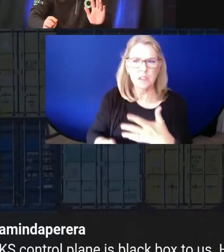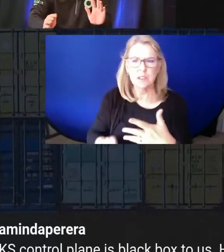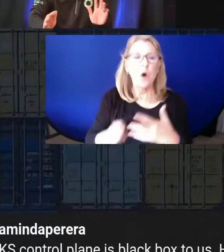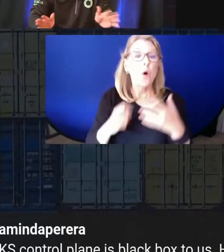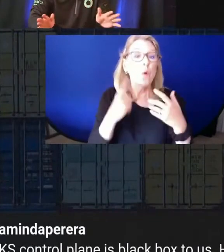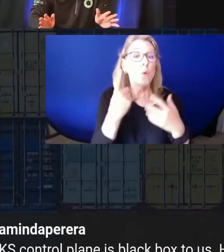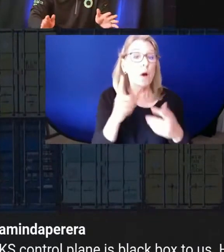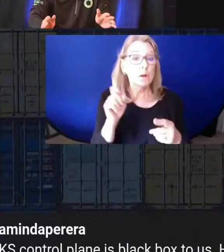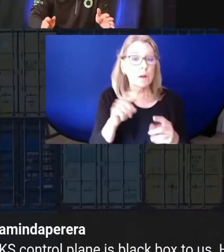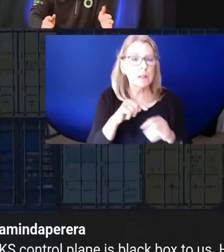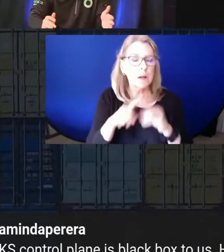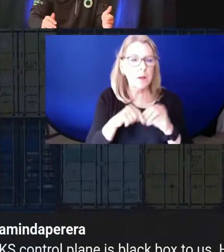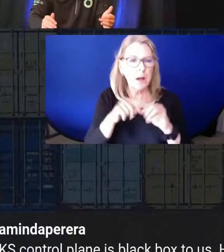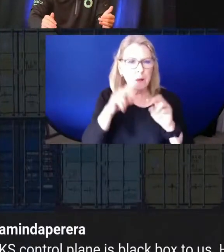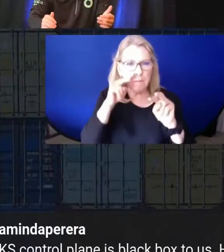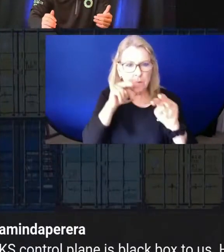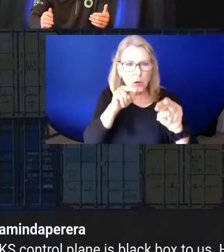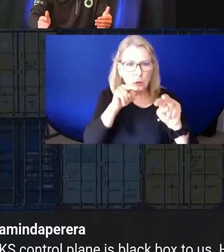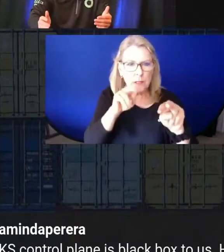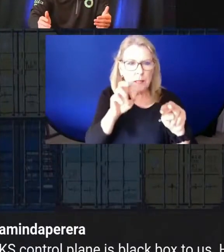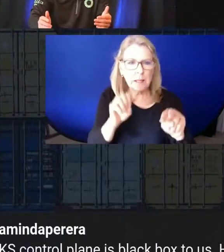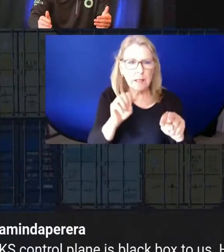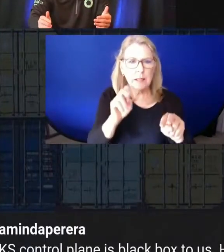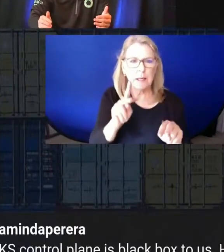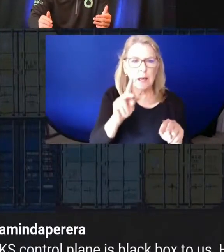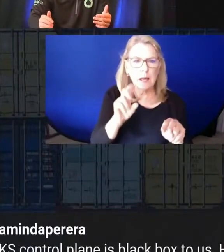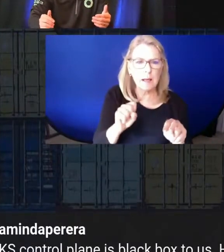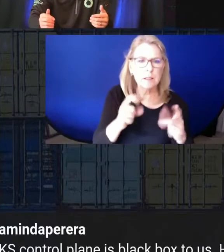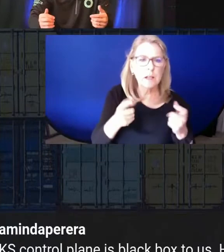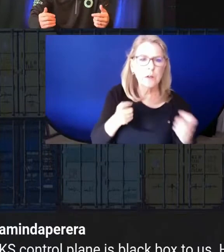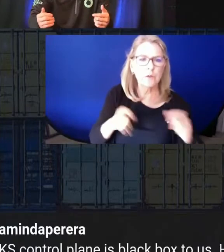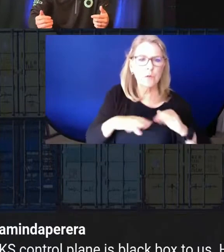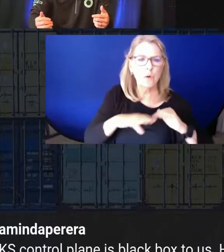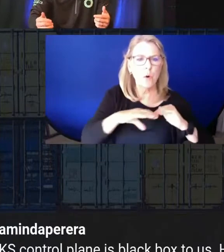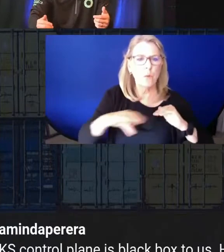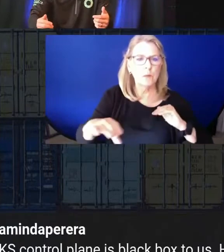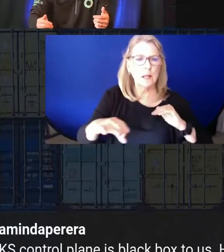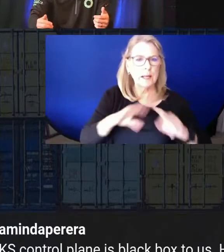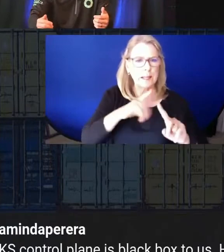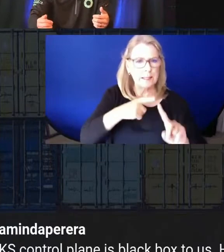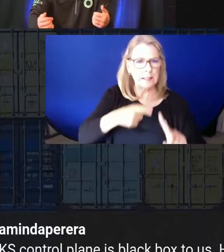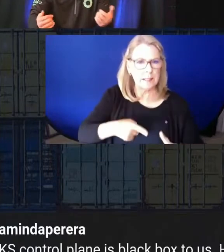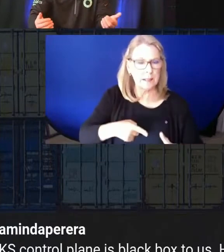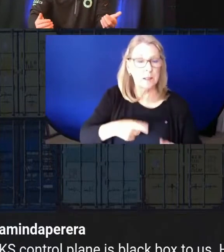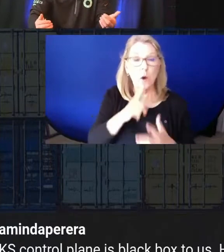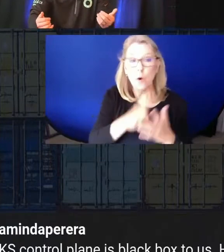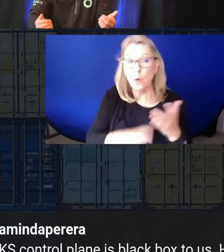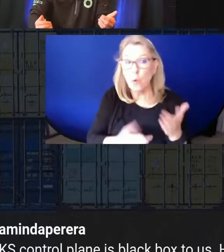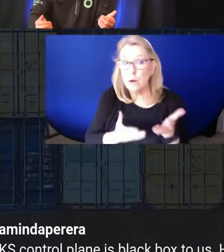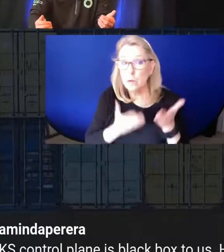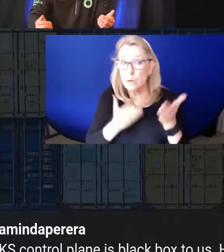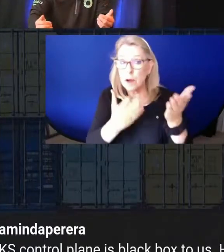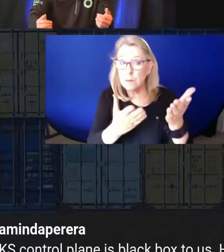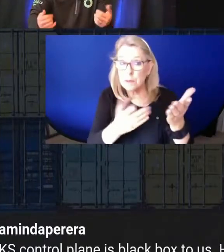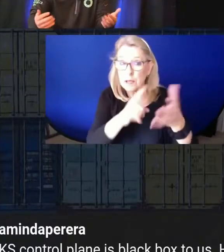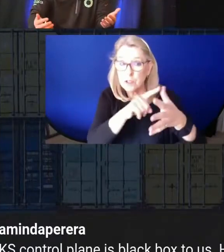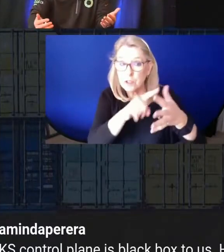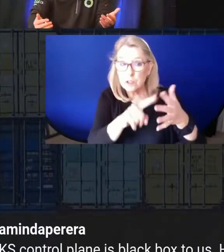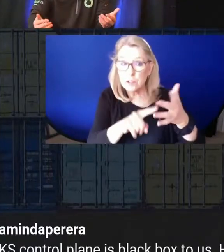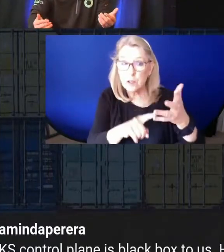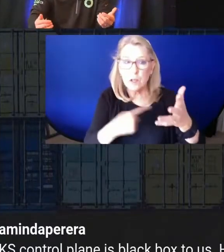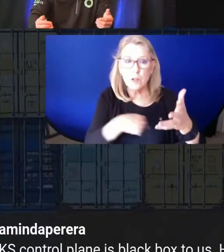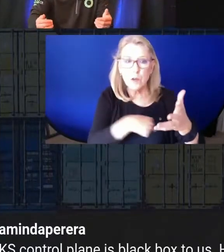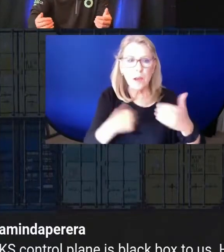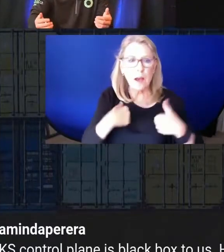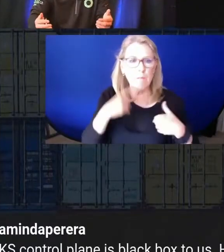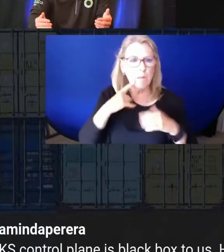around viewing EKS control plane details. What recommendations do we have for customers running EKS, especially